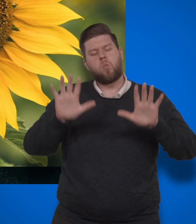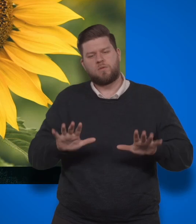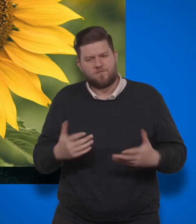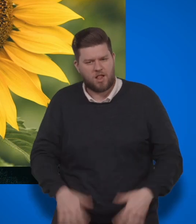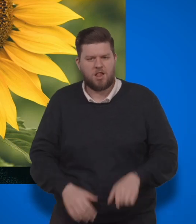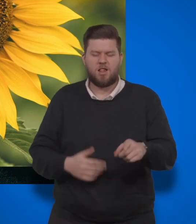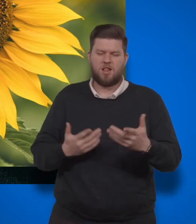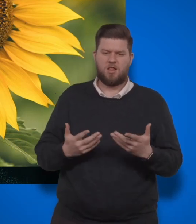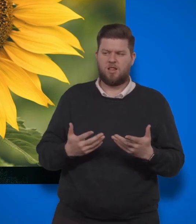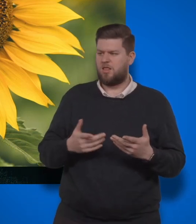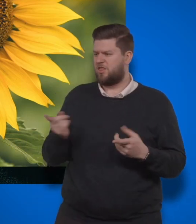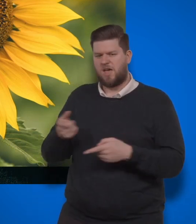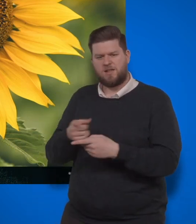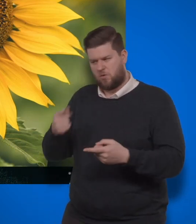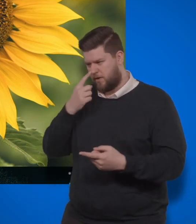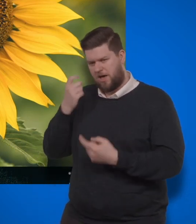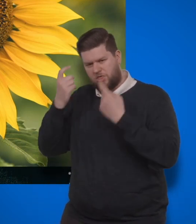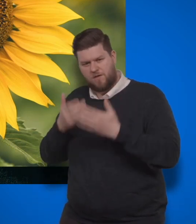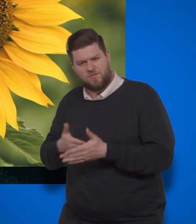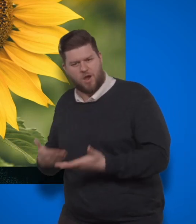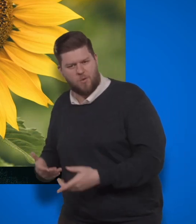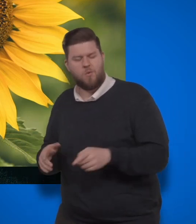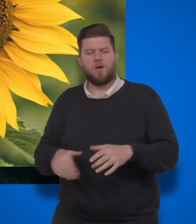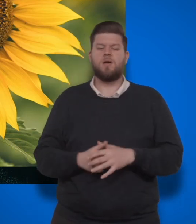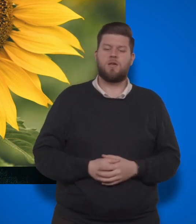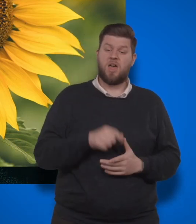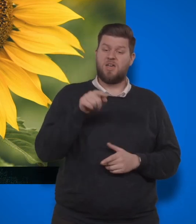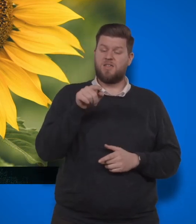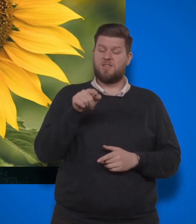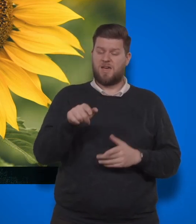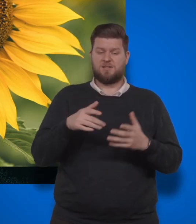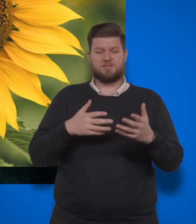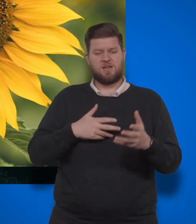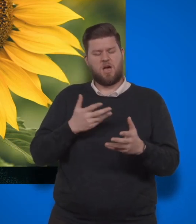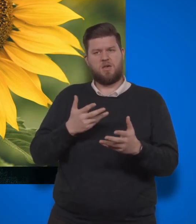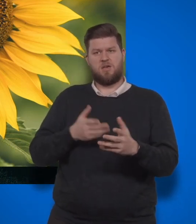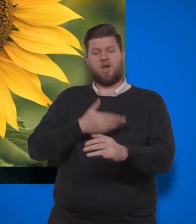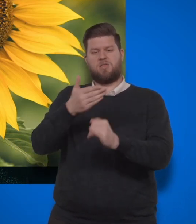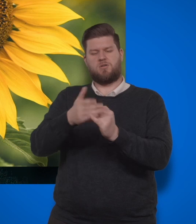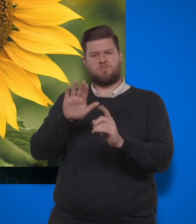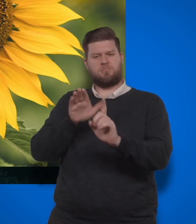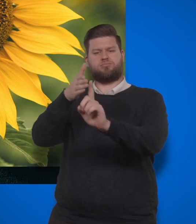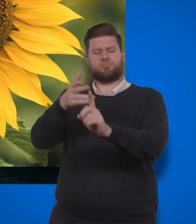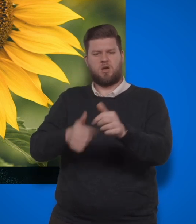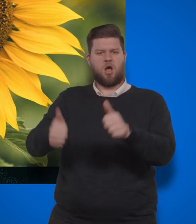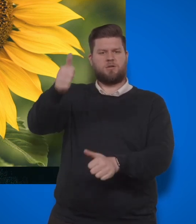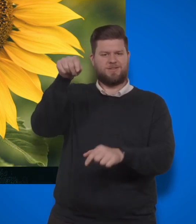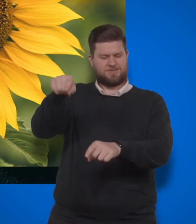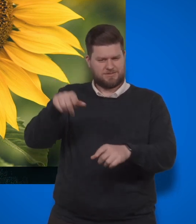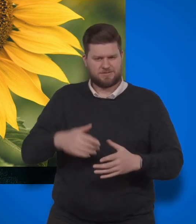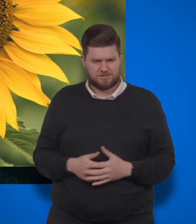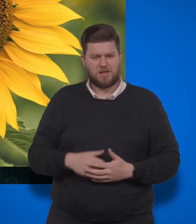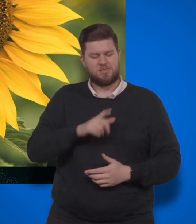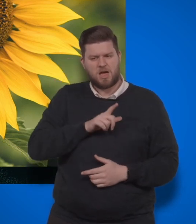what I want to argue is that this is the ultimate source of the attraction of transhumanism. This is why we are haunted by desires which we can